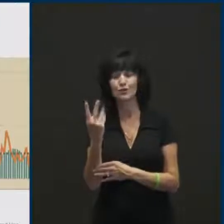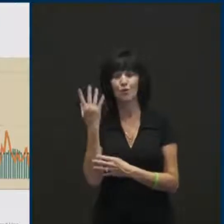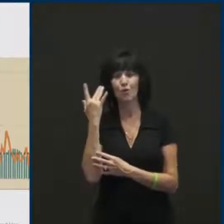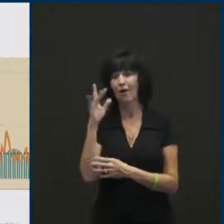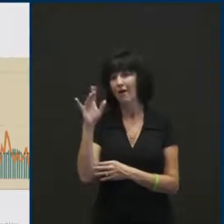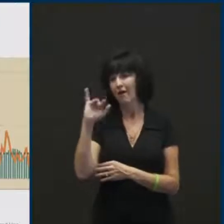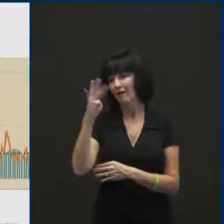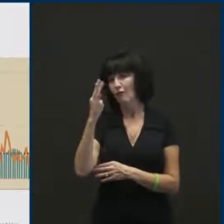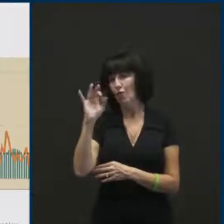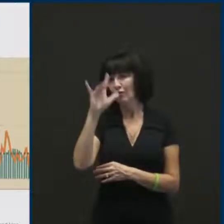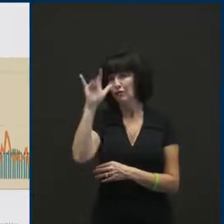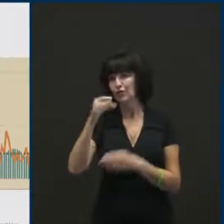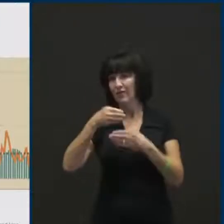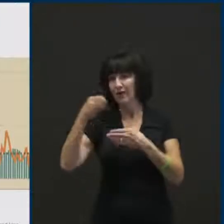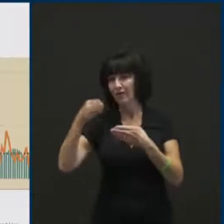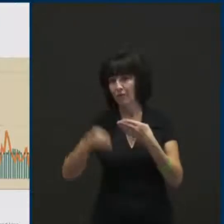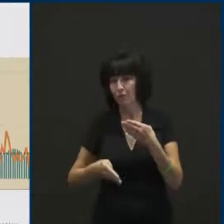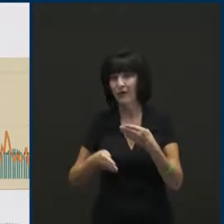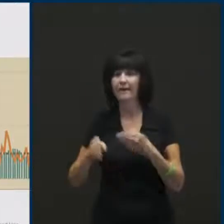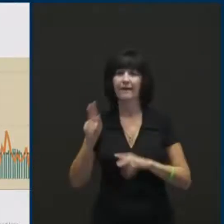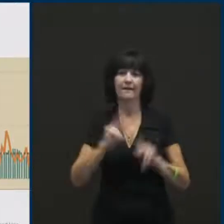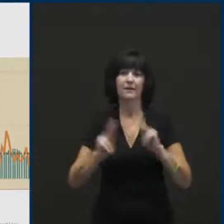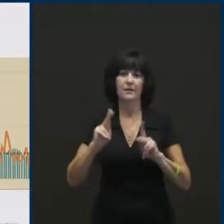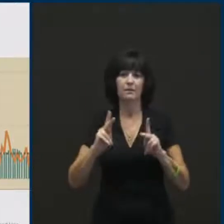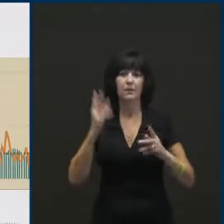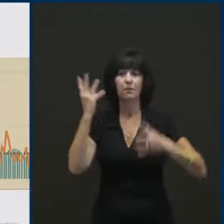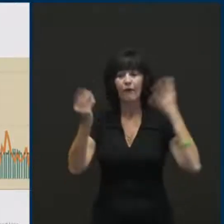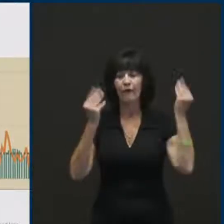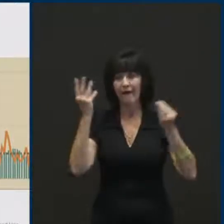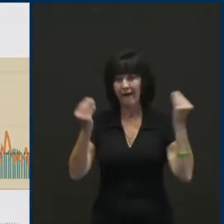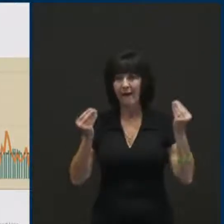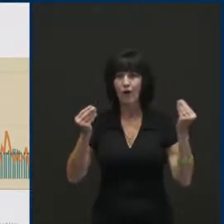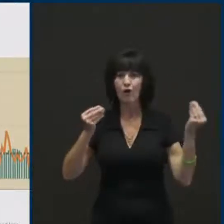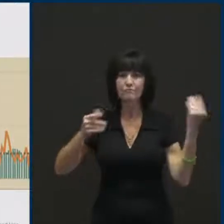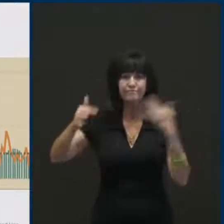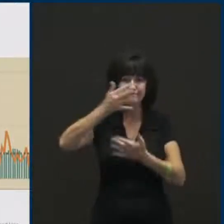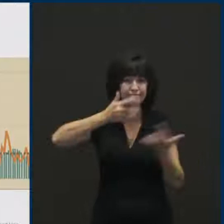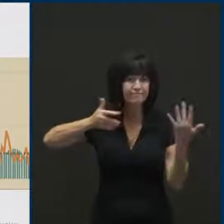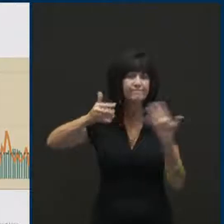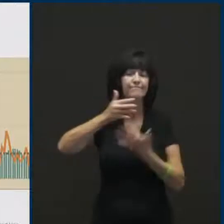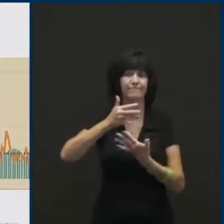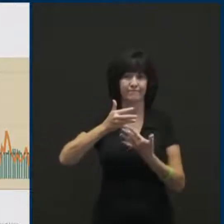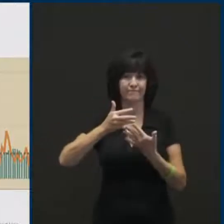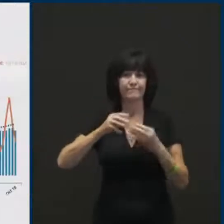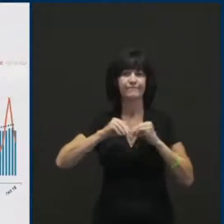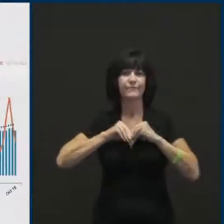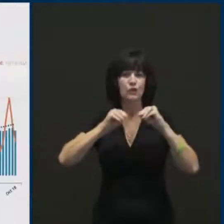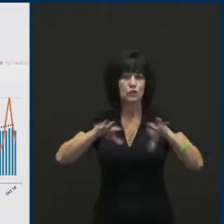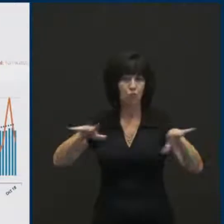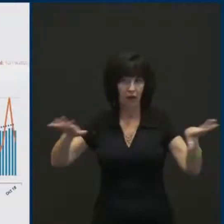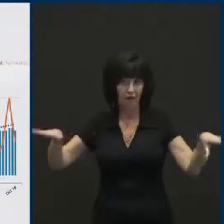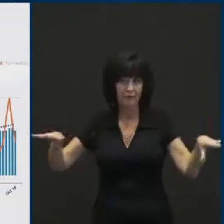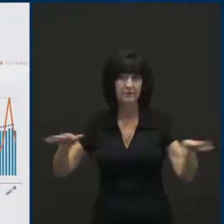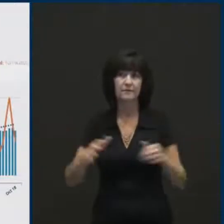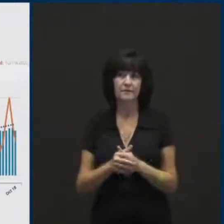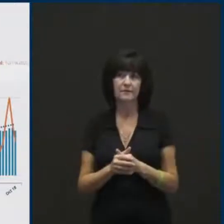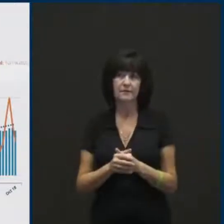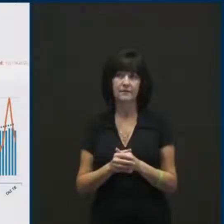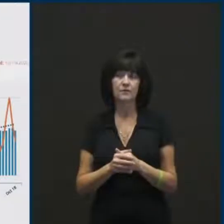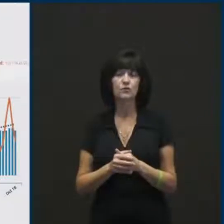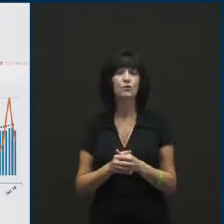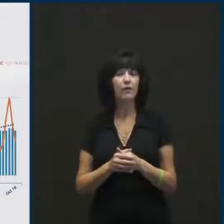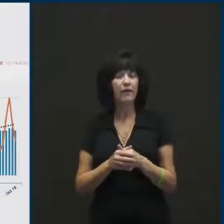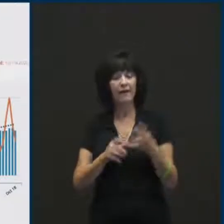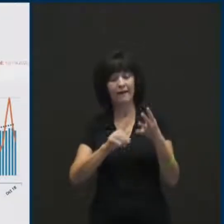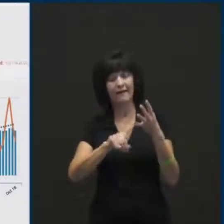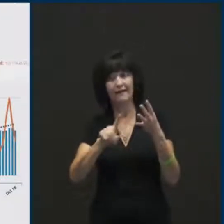mid-July. This graph ends at July the 22nd, and then we pick it up there in the latter part of July, and you